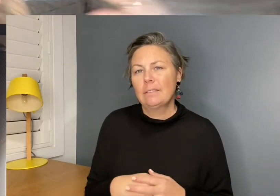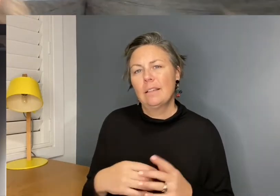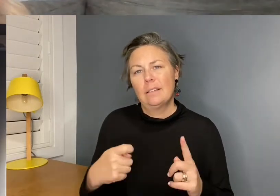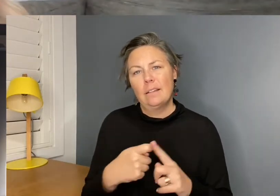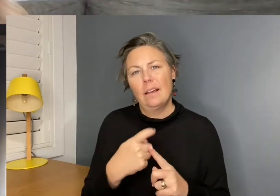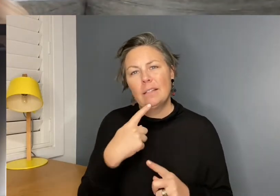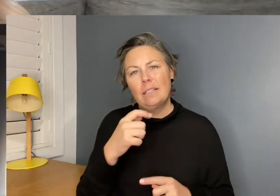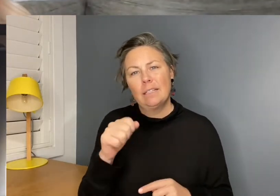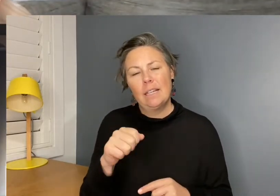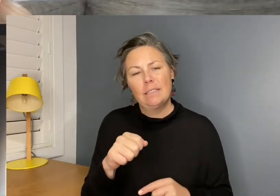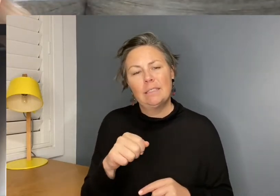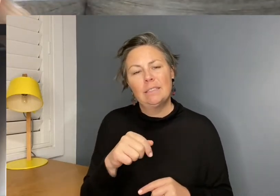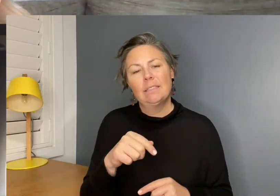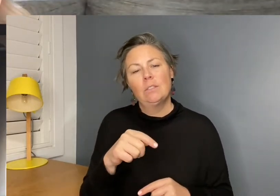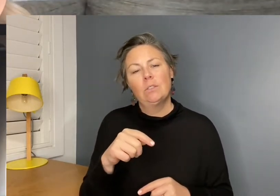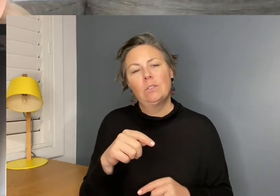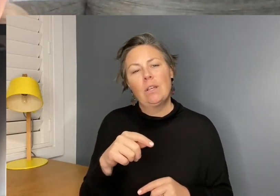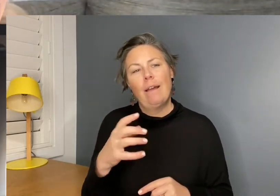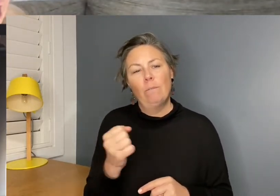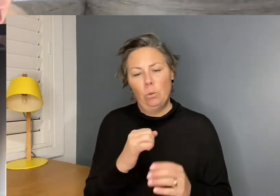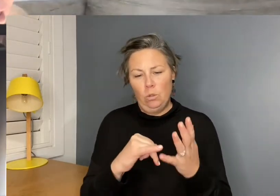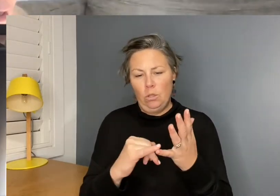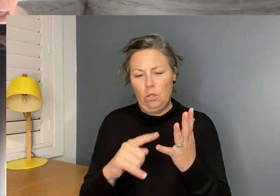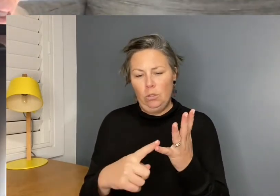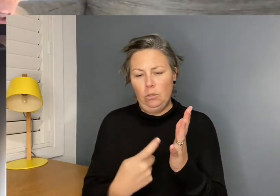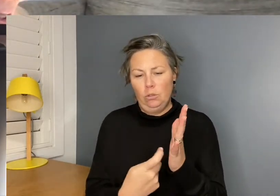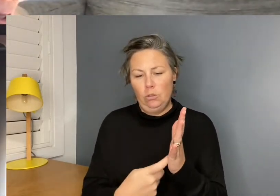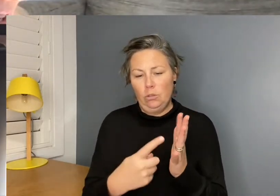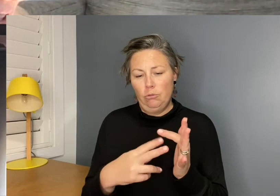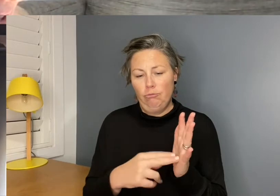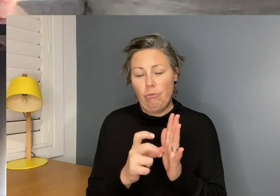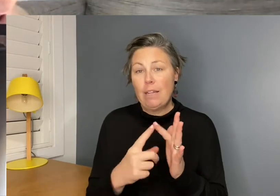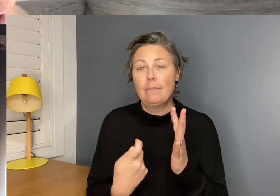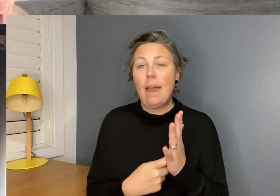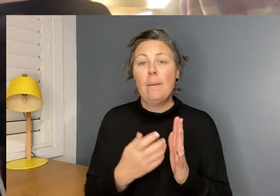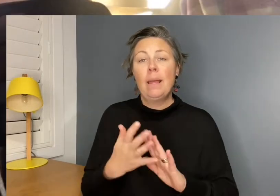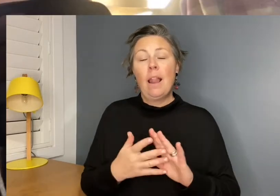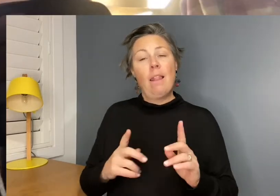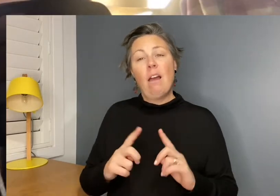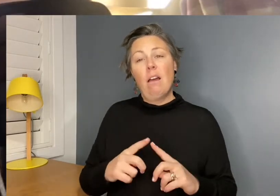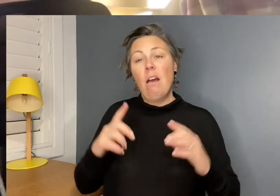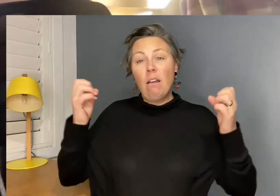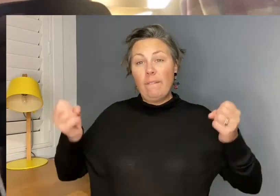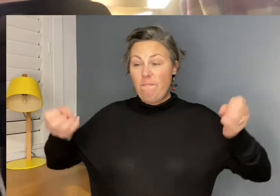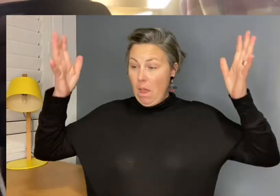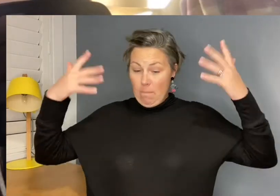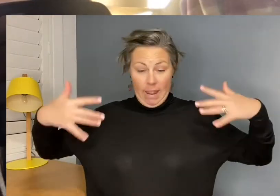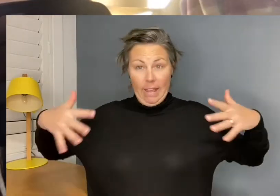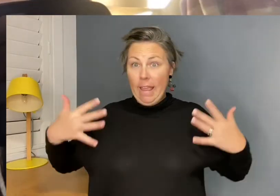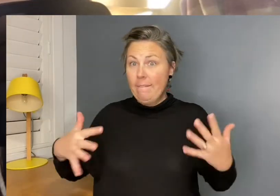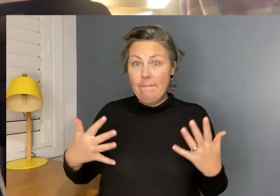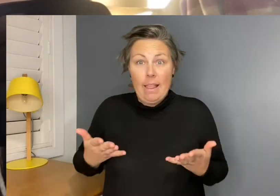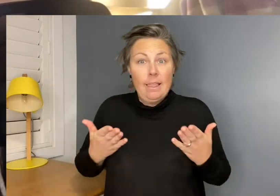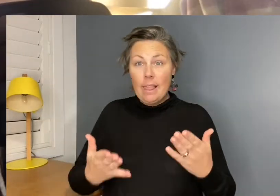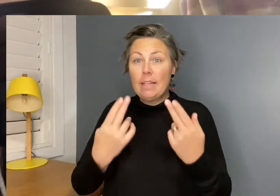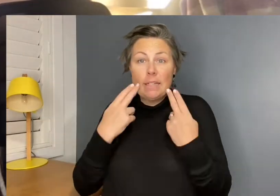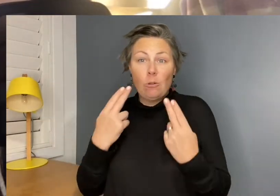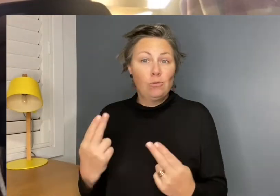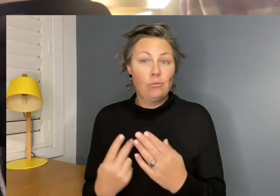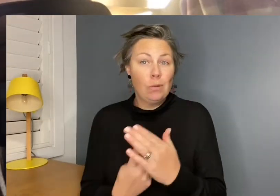you use this word quite a bit. Just got to surrender. Got to surrender to the process. You do, especially in this